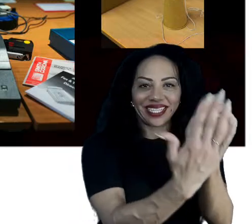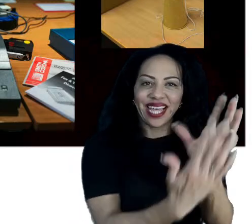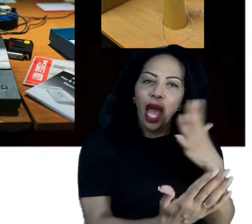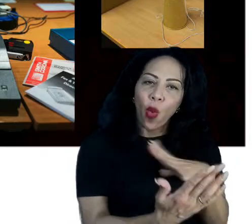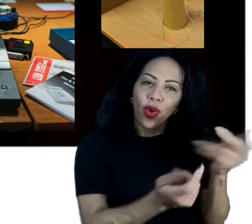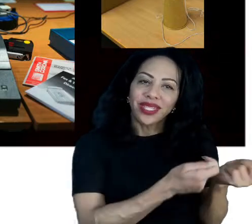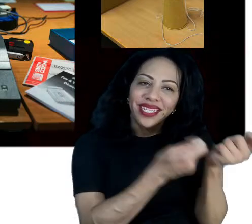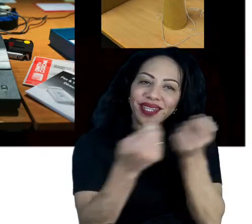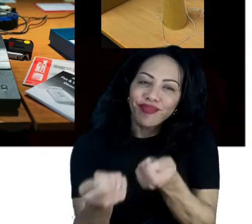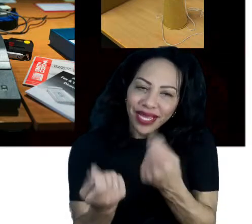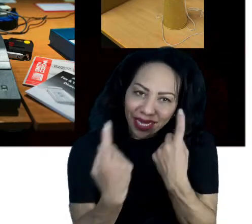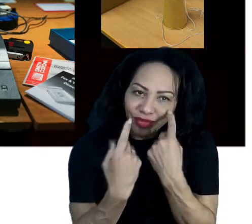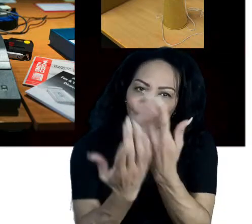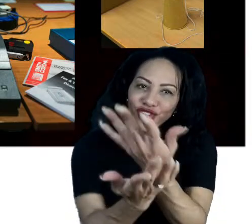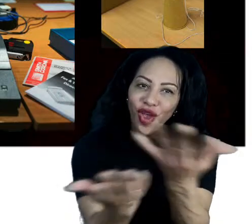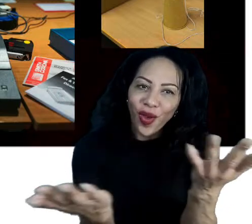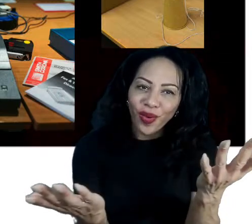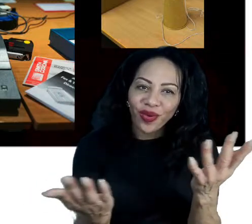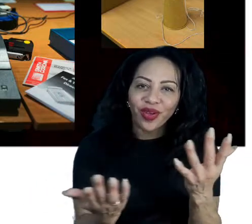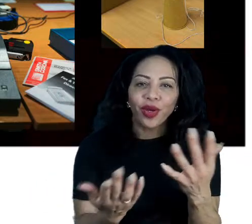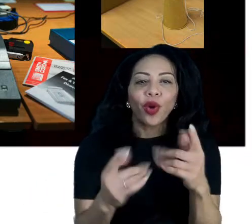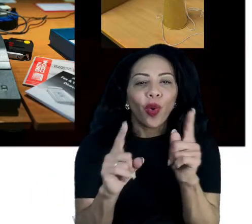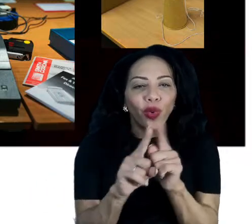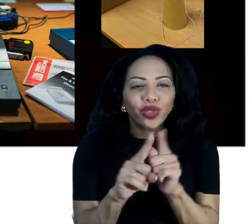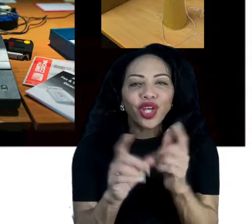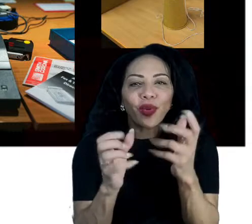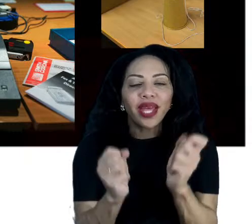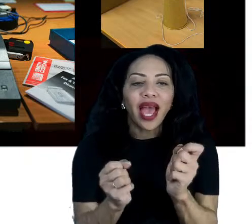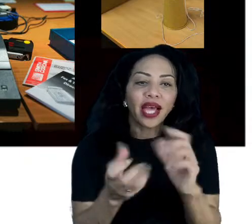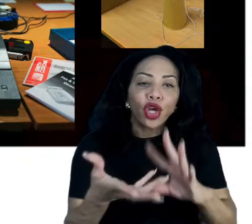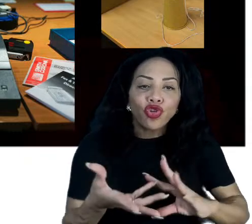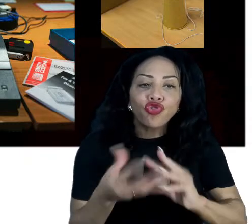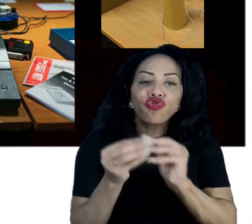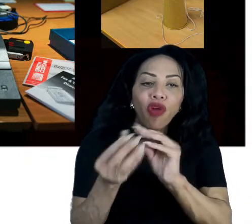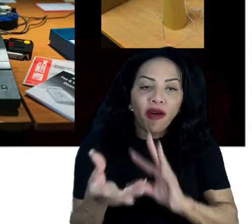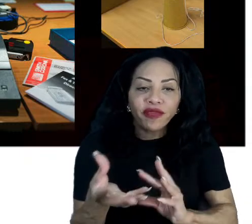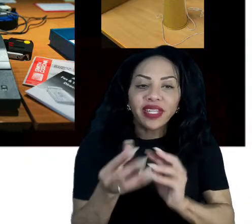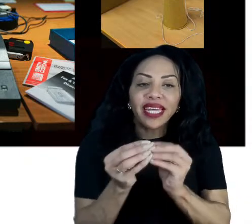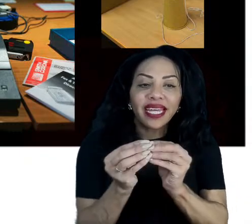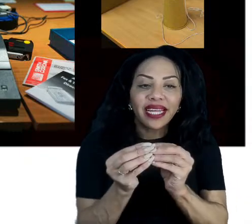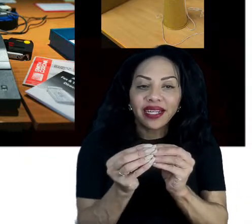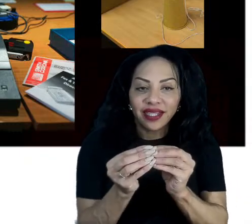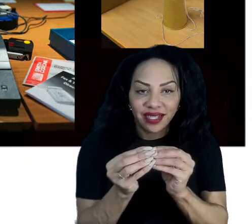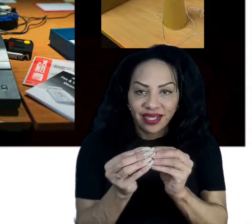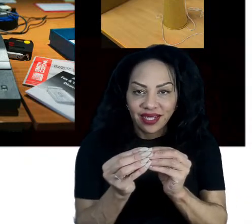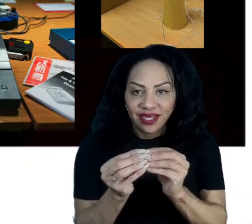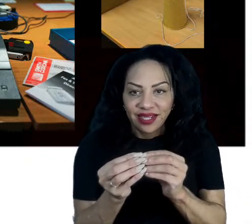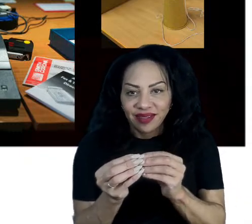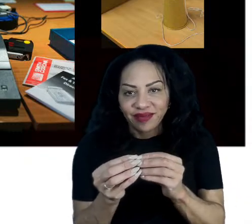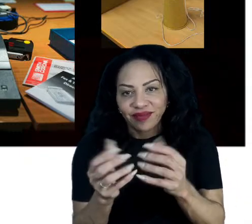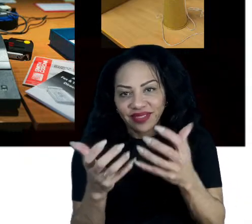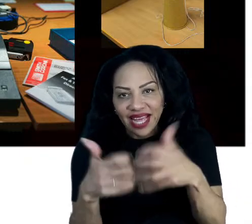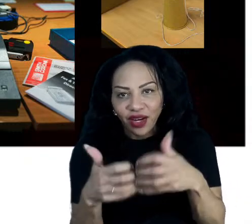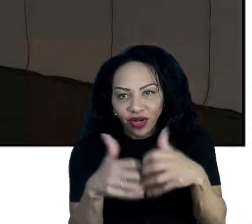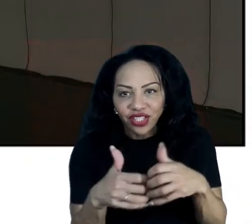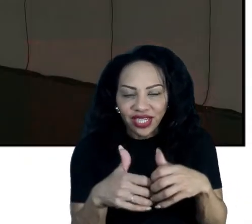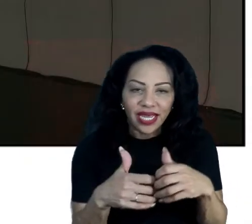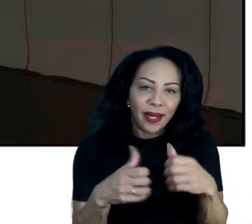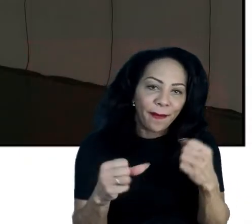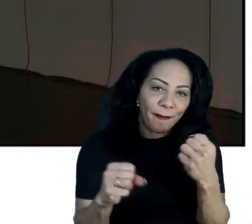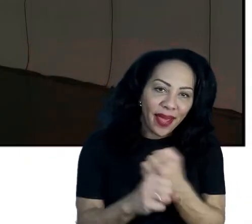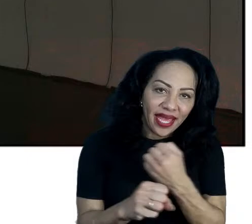a kind of crafting activity as well, making paper cut telephones. So it was all going on.